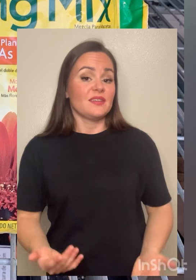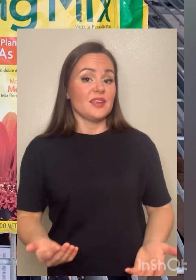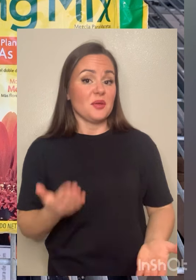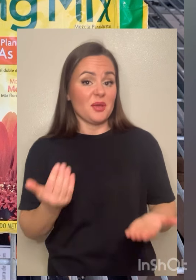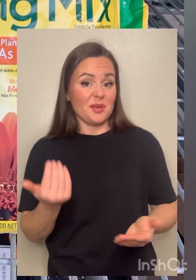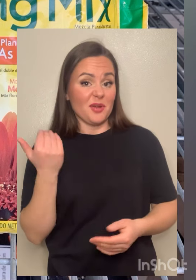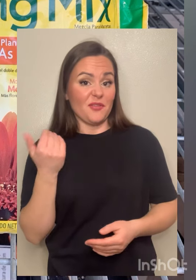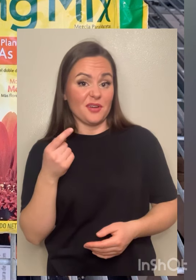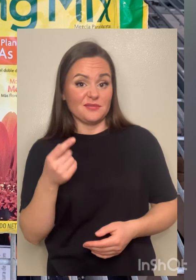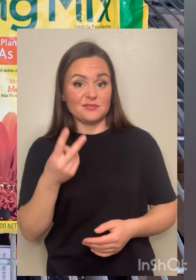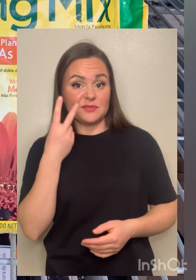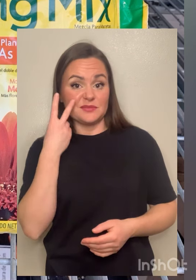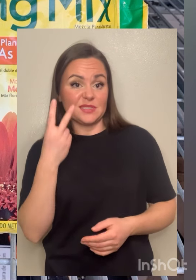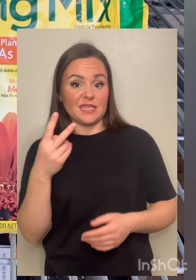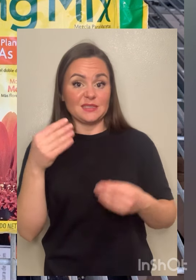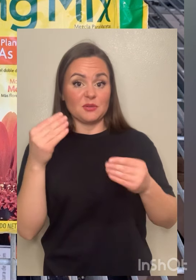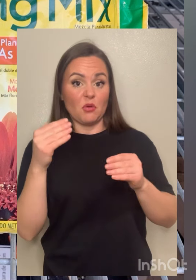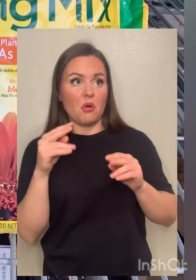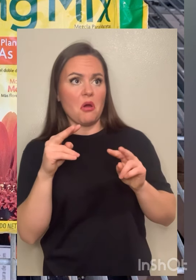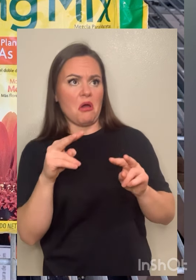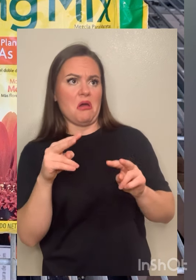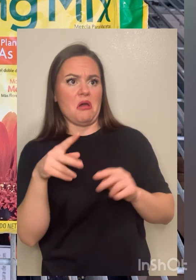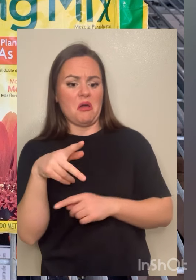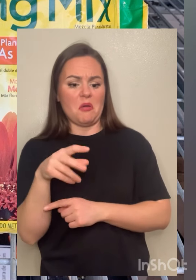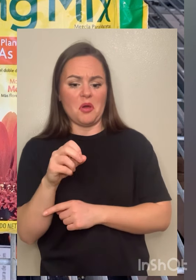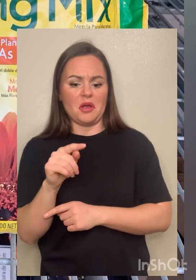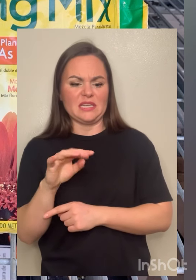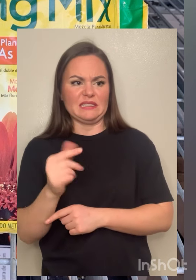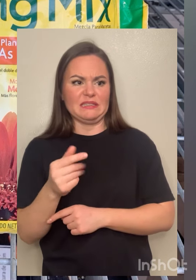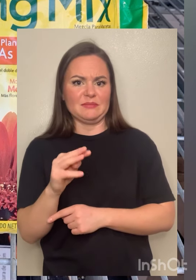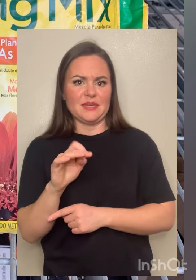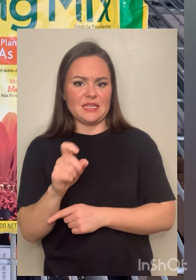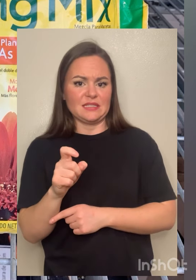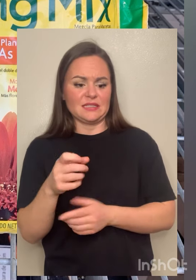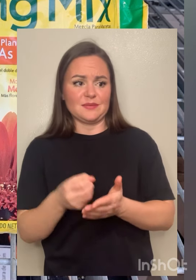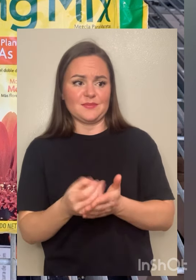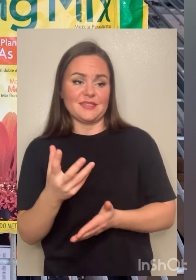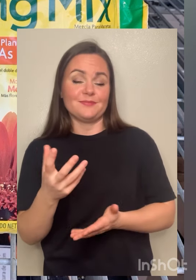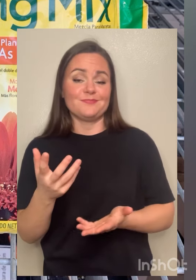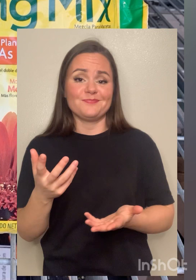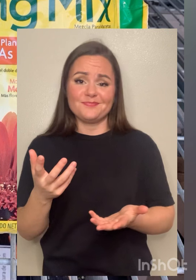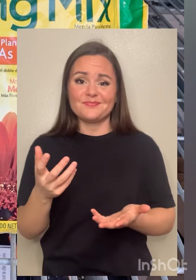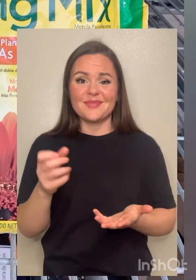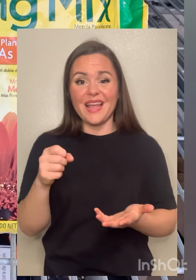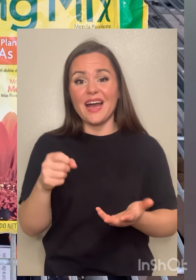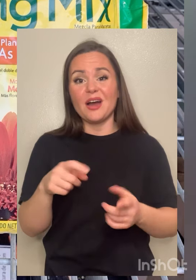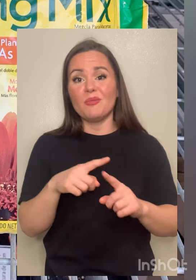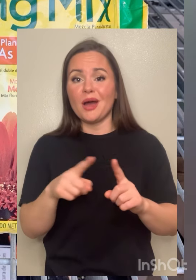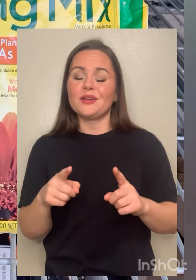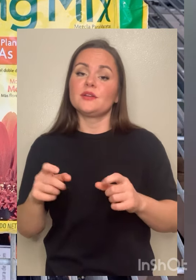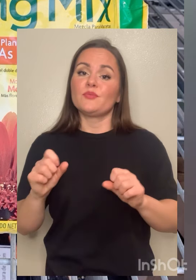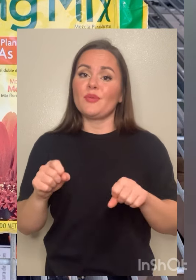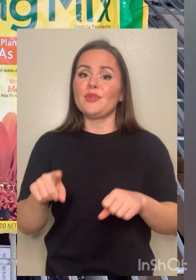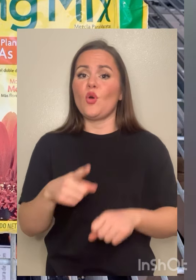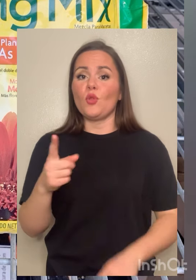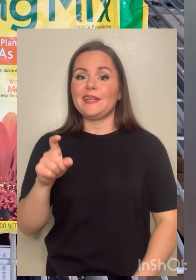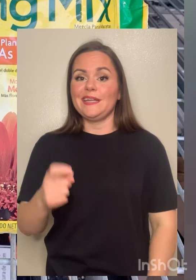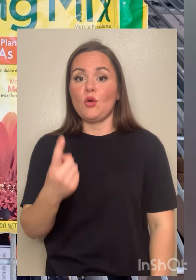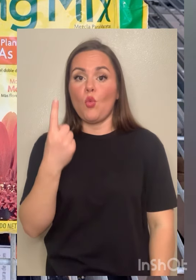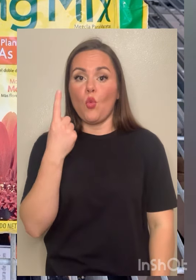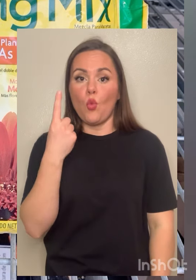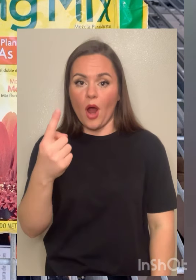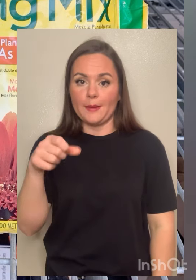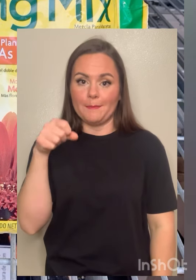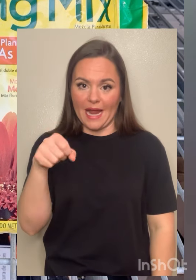store is going to contain bacteria, which are dangerous for young seedlings. Maybe you've